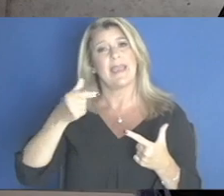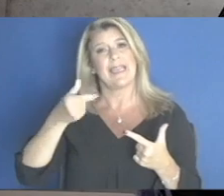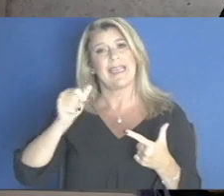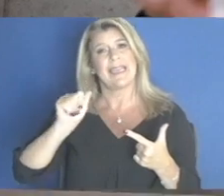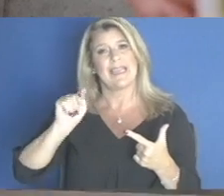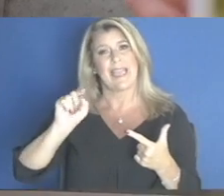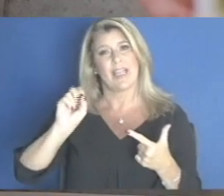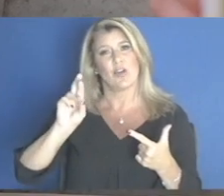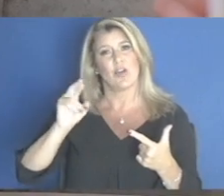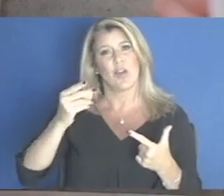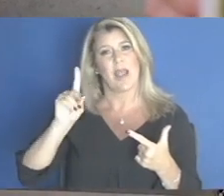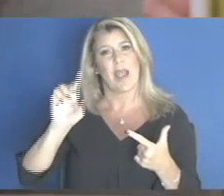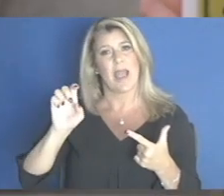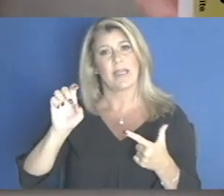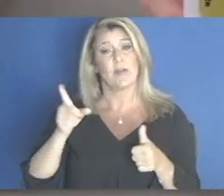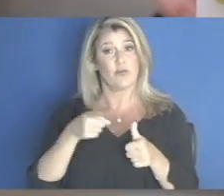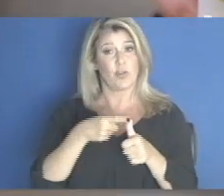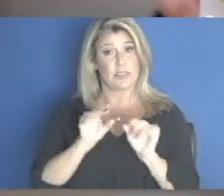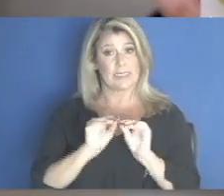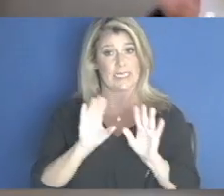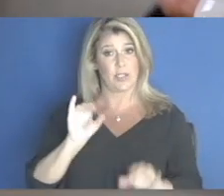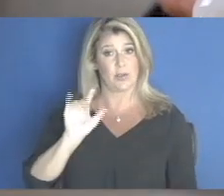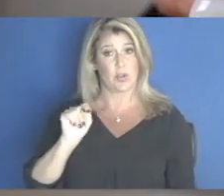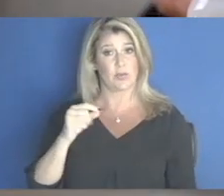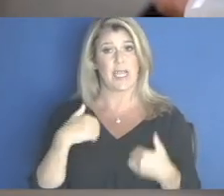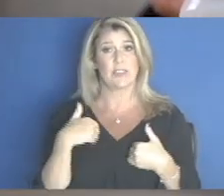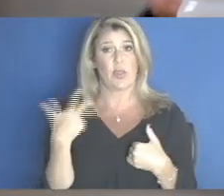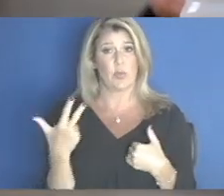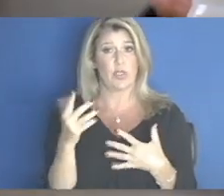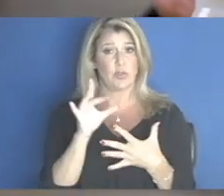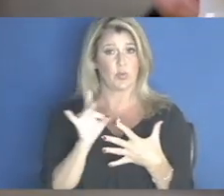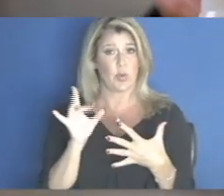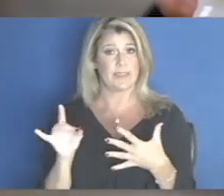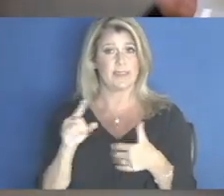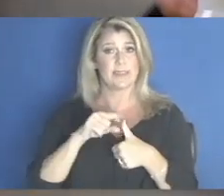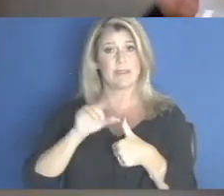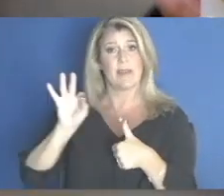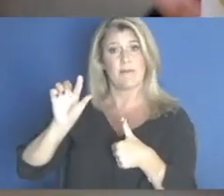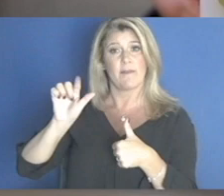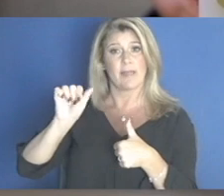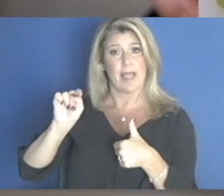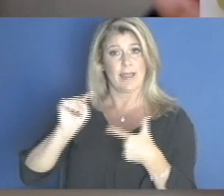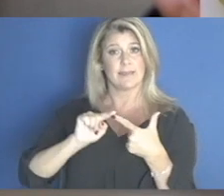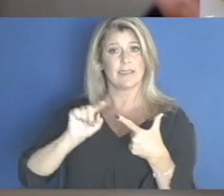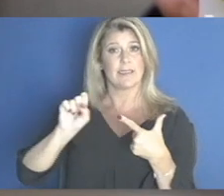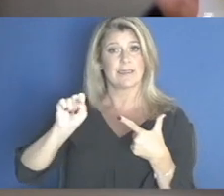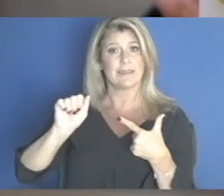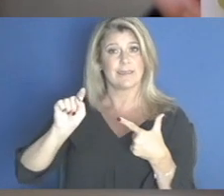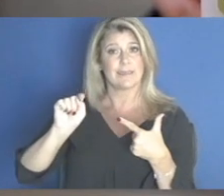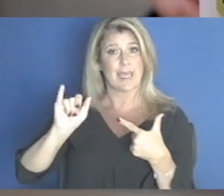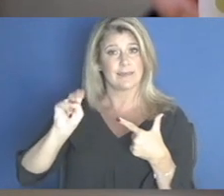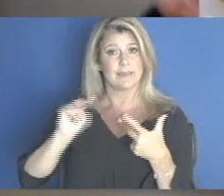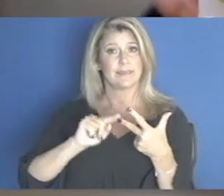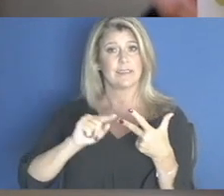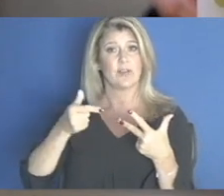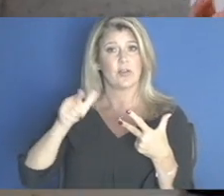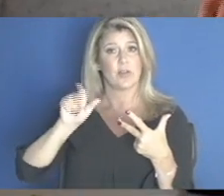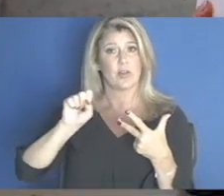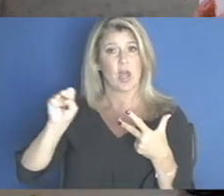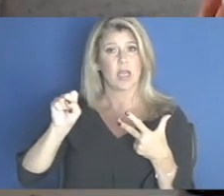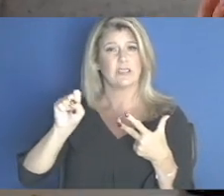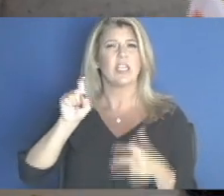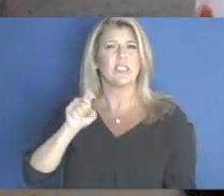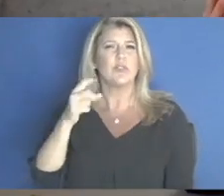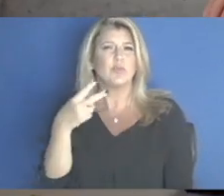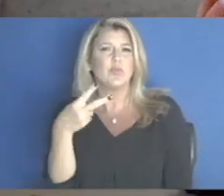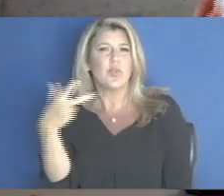that Dixie Belle has is clear coat. This is available in 3 choices: flat, satin, and gloss. You